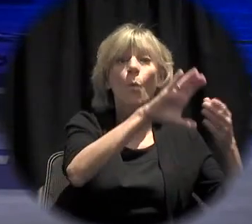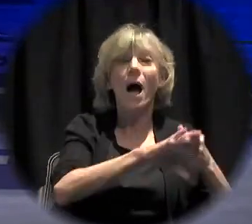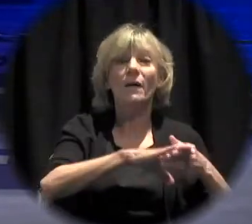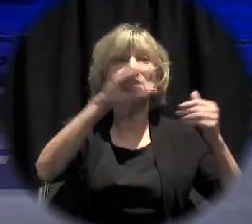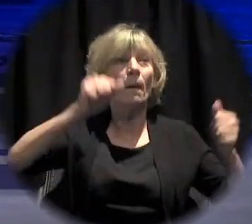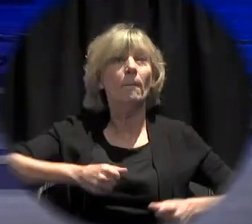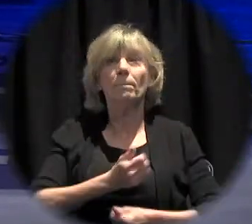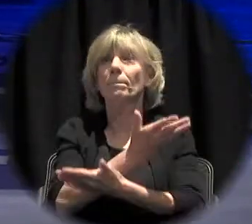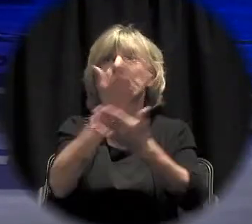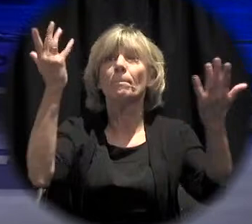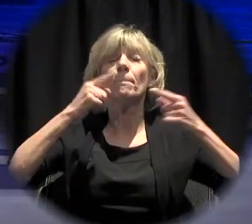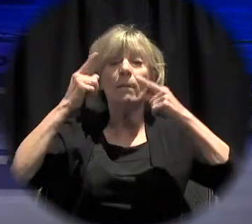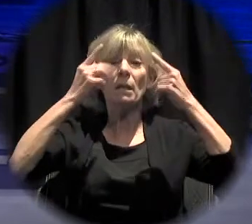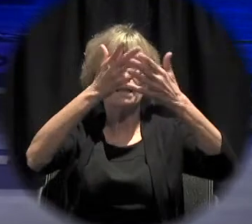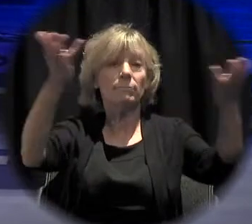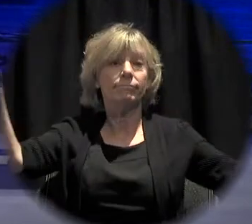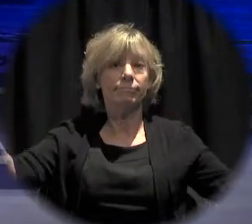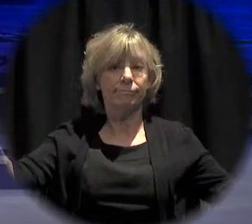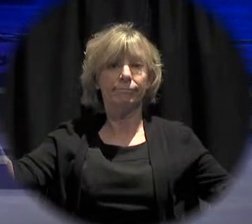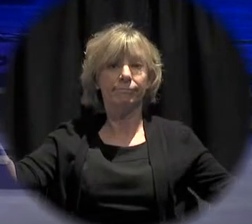son."